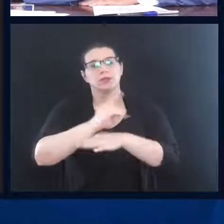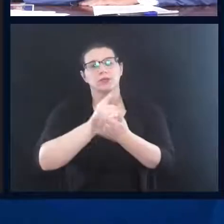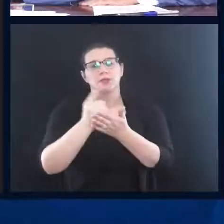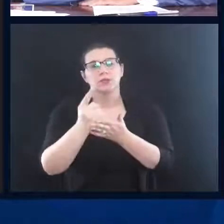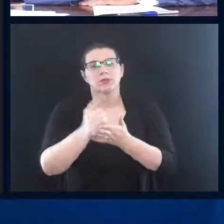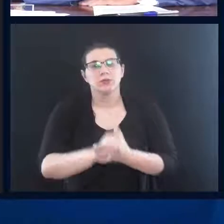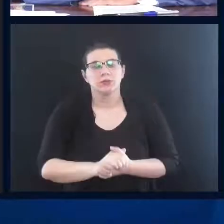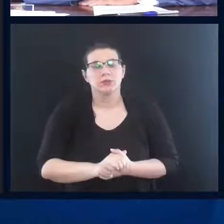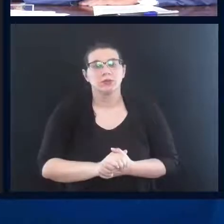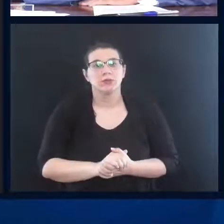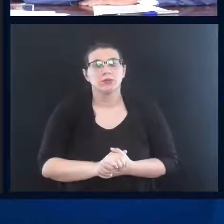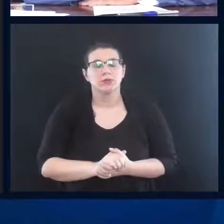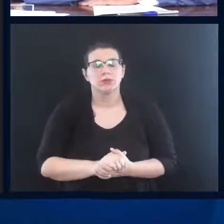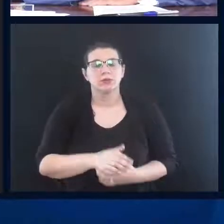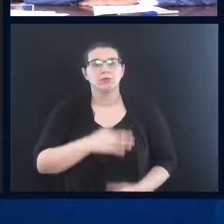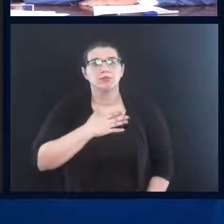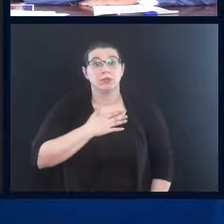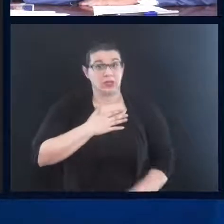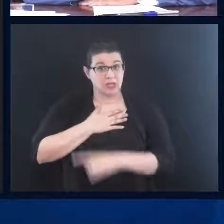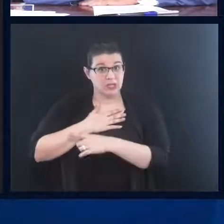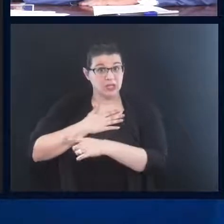very words were just this: